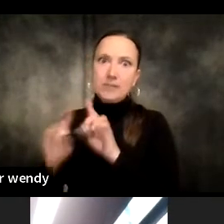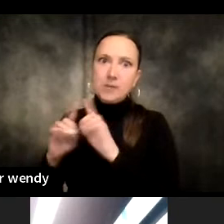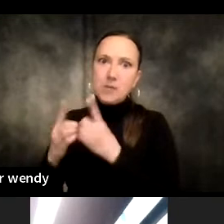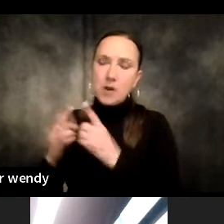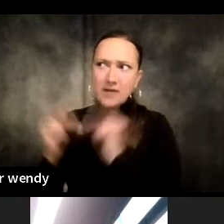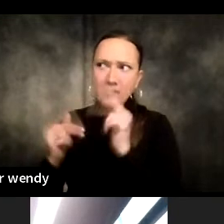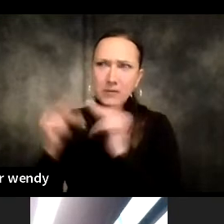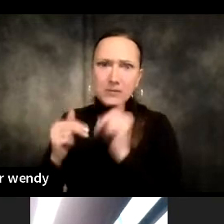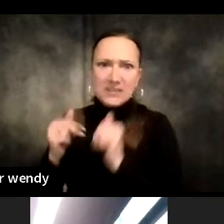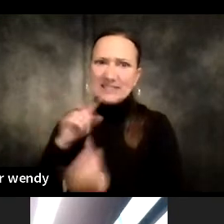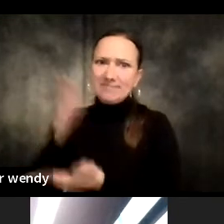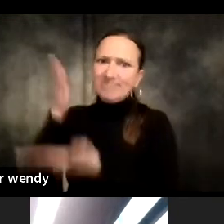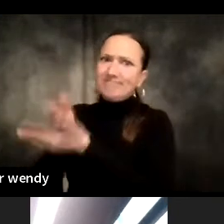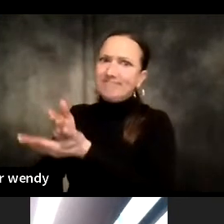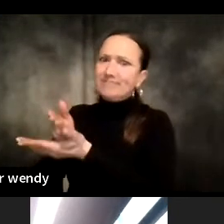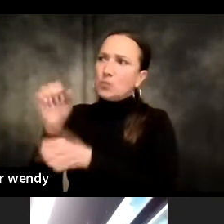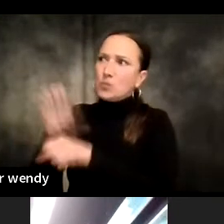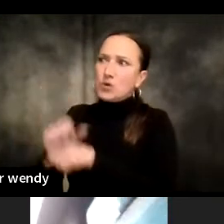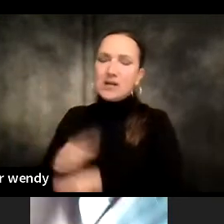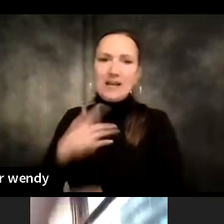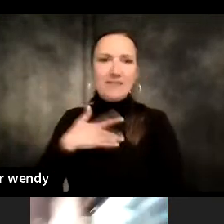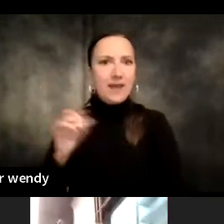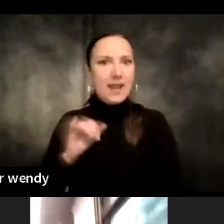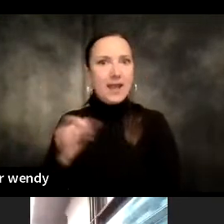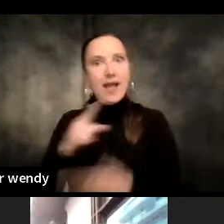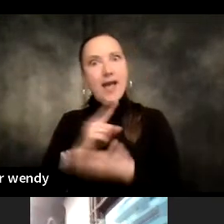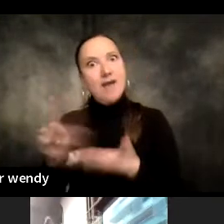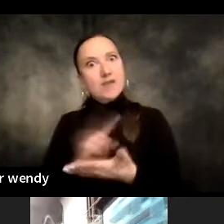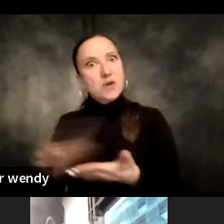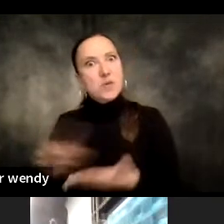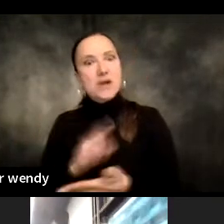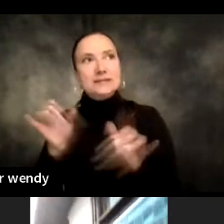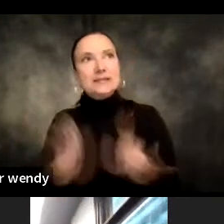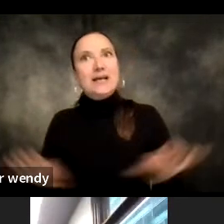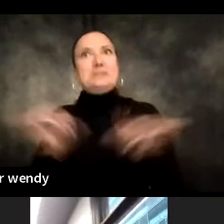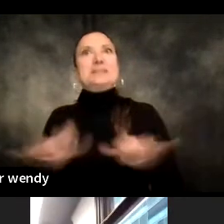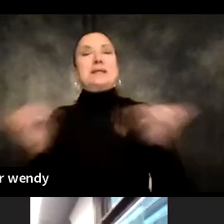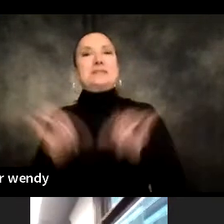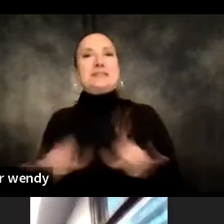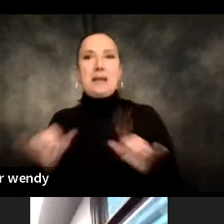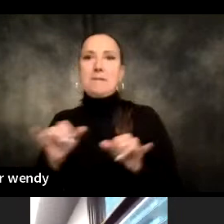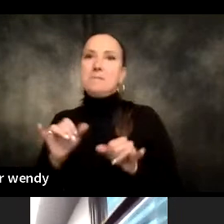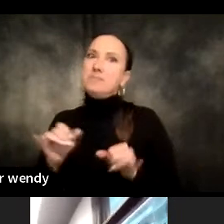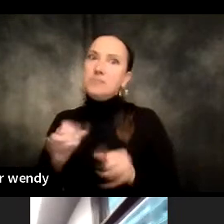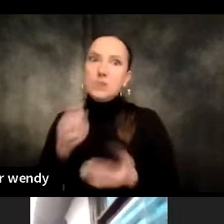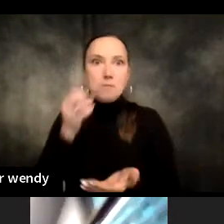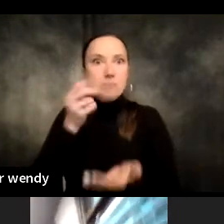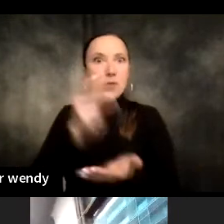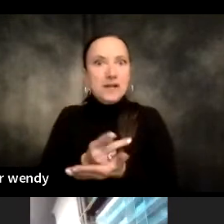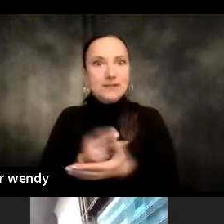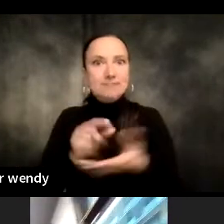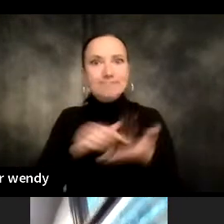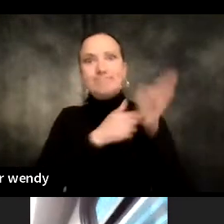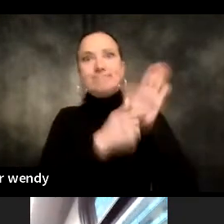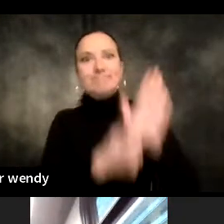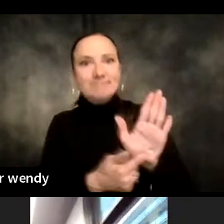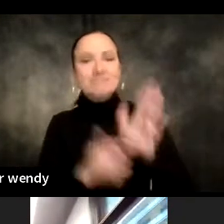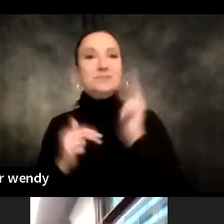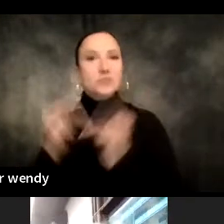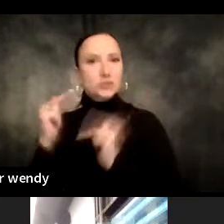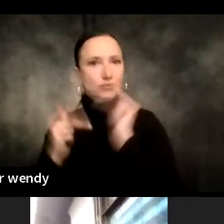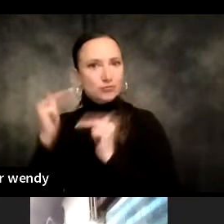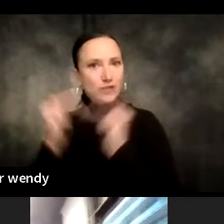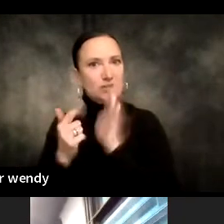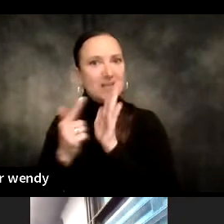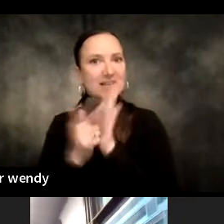put in there. I think we do this every meeting, but it's just a good opportunity to remind everyone that you need to have permits in order to conduct construction